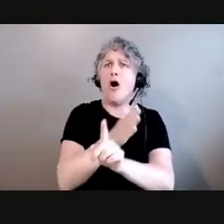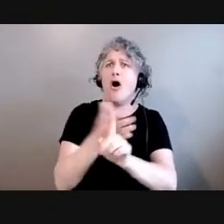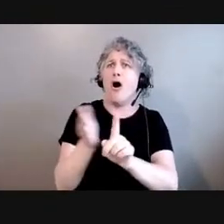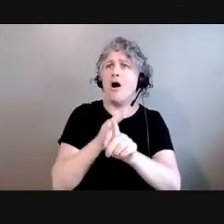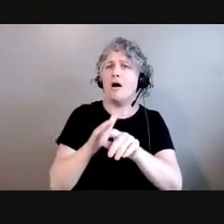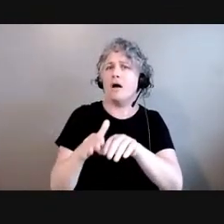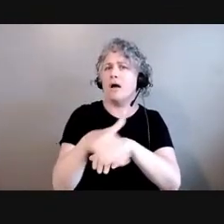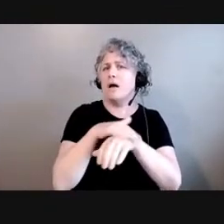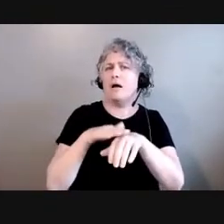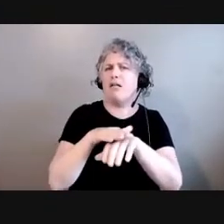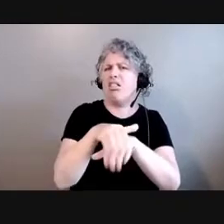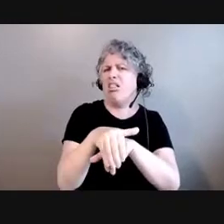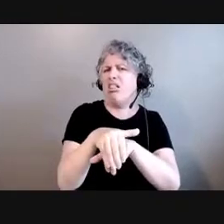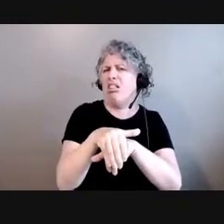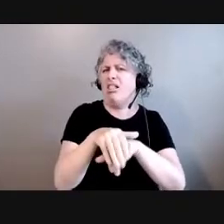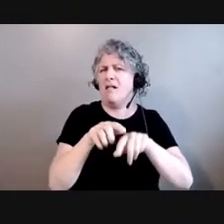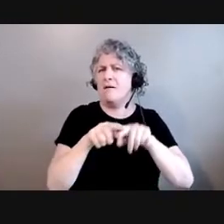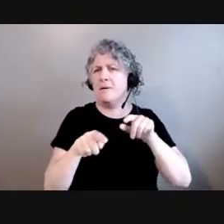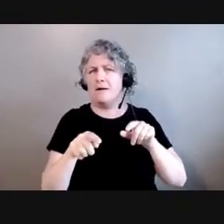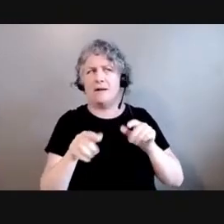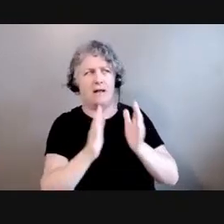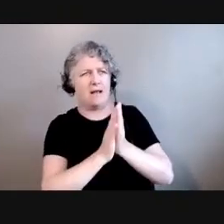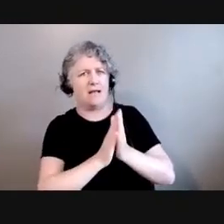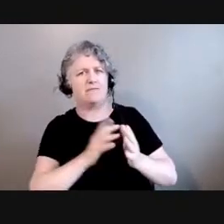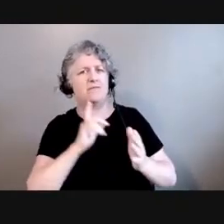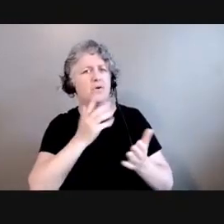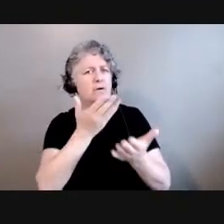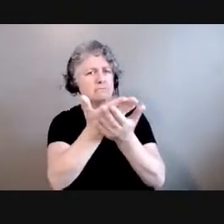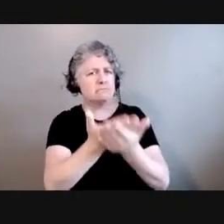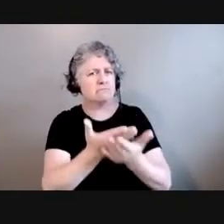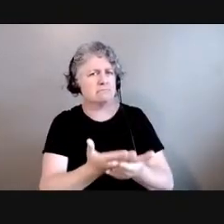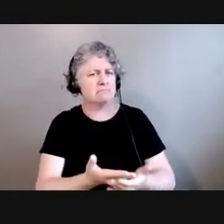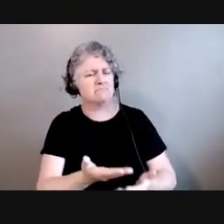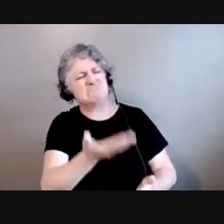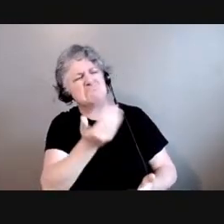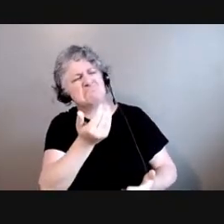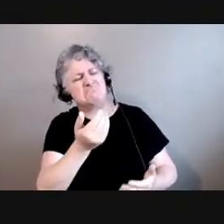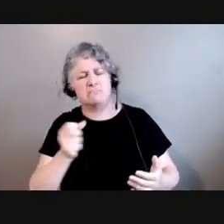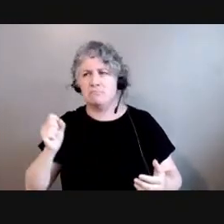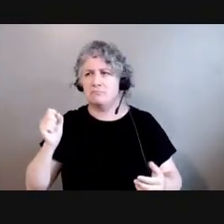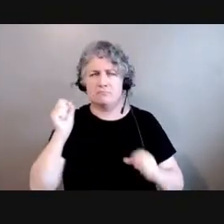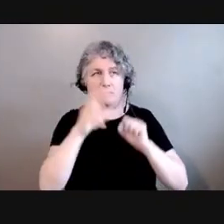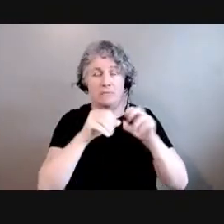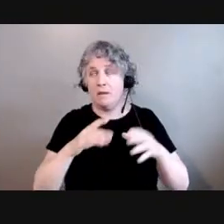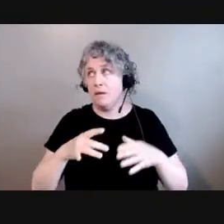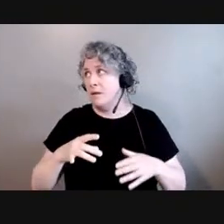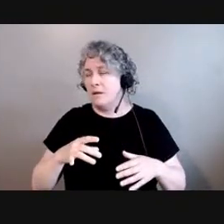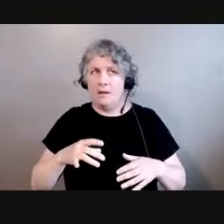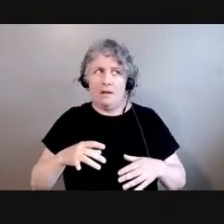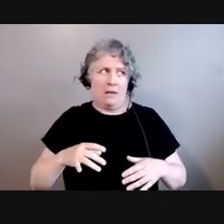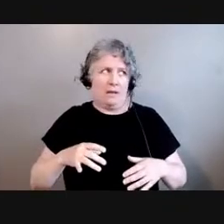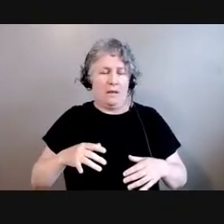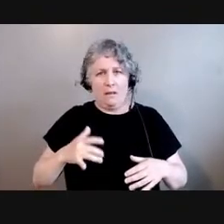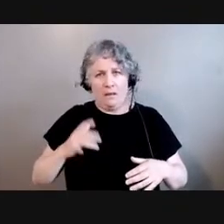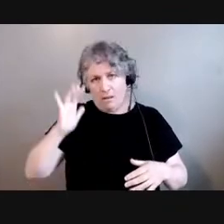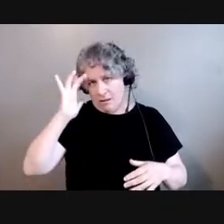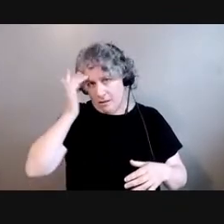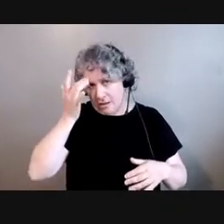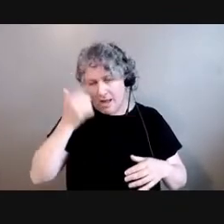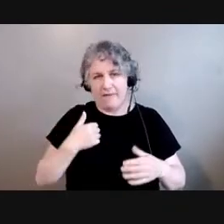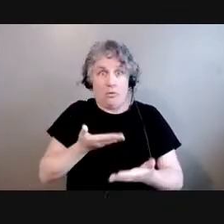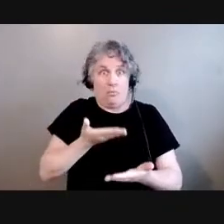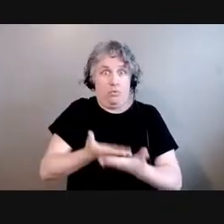to be protective, we ask for mounds of documentation, leading a person with a disability to have to prove, in air quotes,